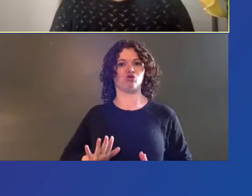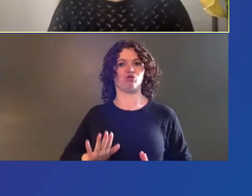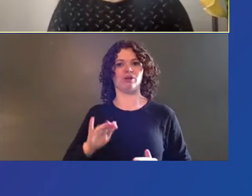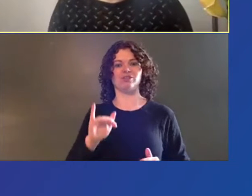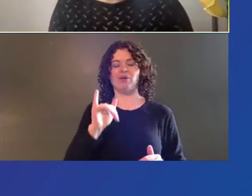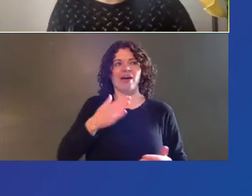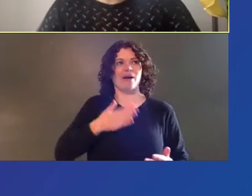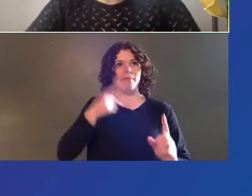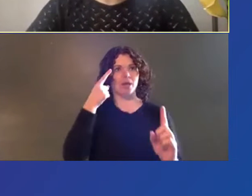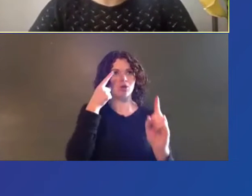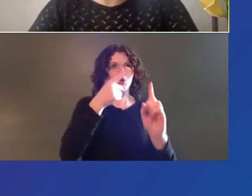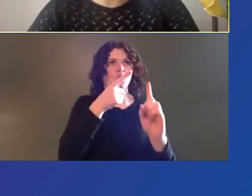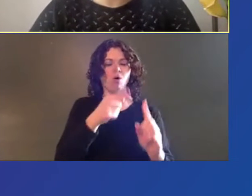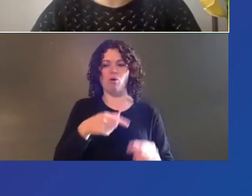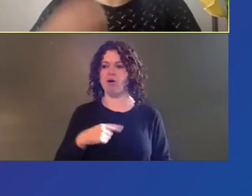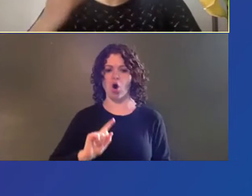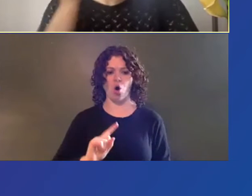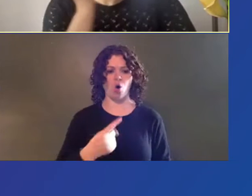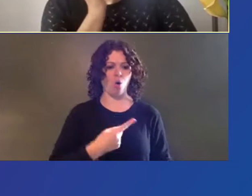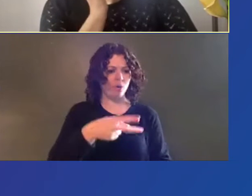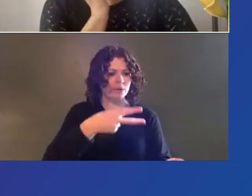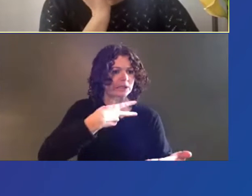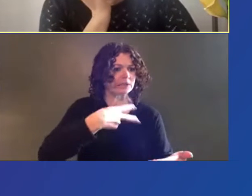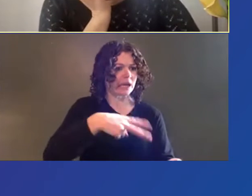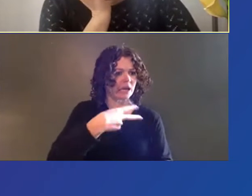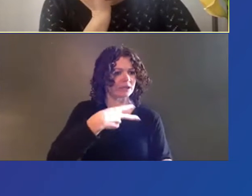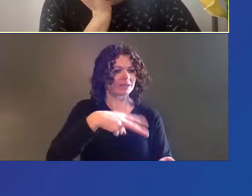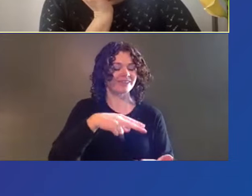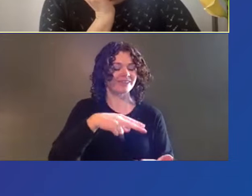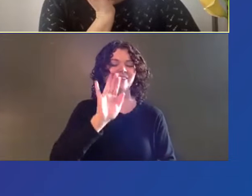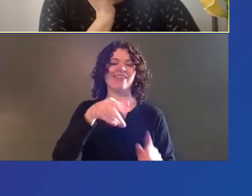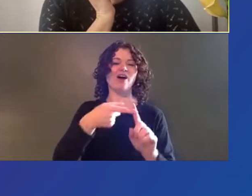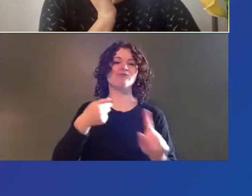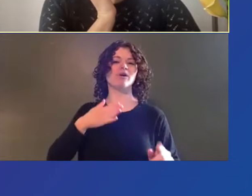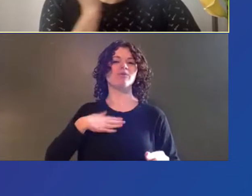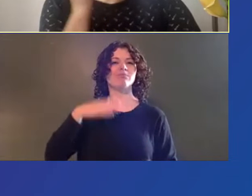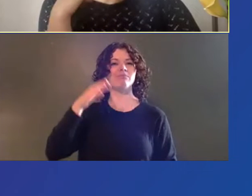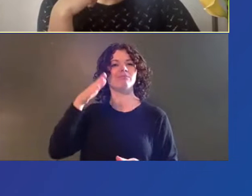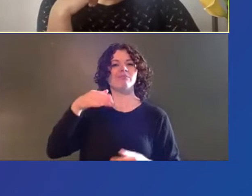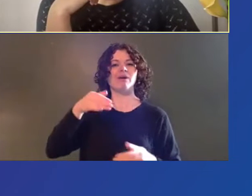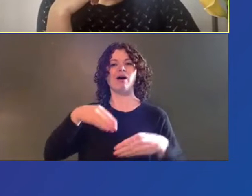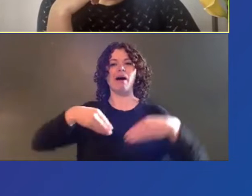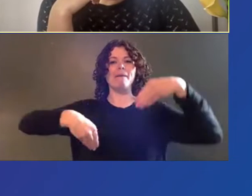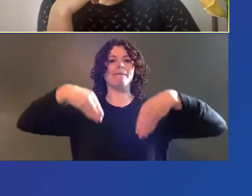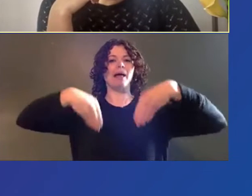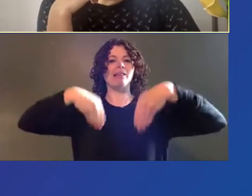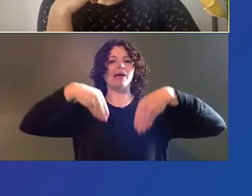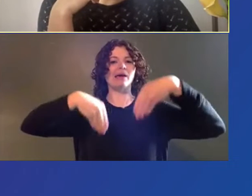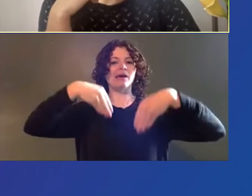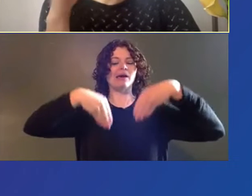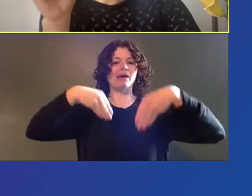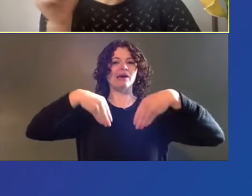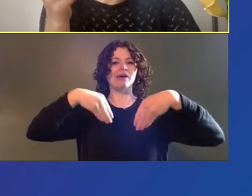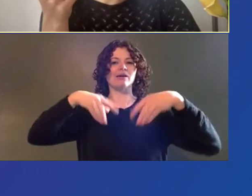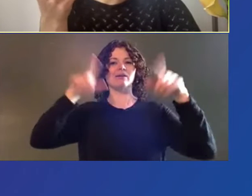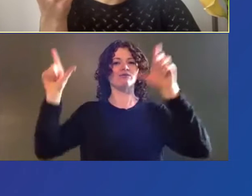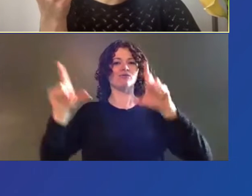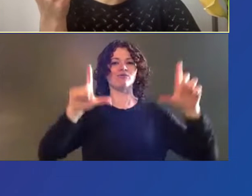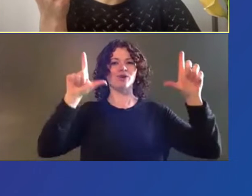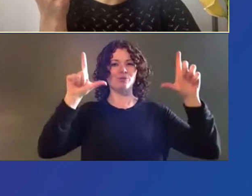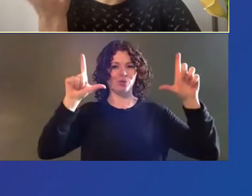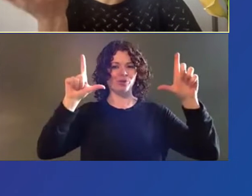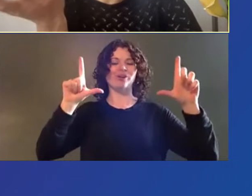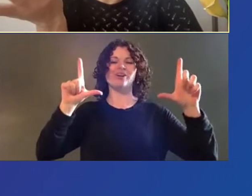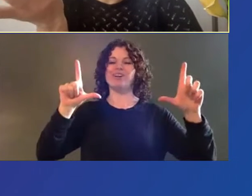dance. This was when I was studying ballet, of course. And it has never been the case for me. It's again, that push